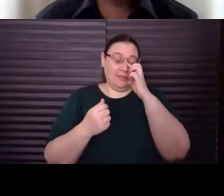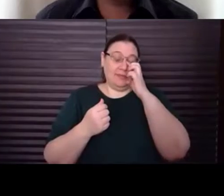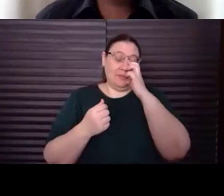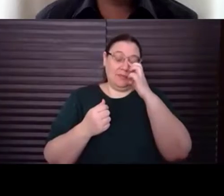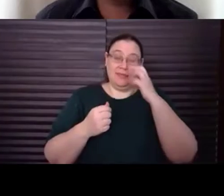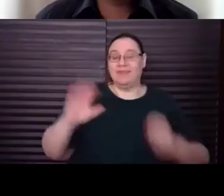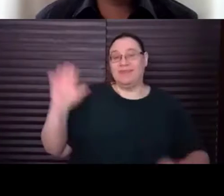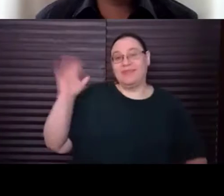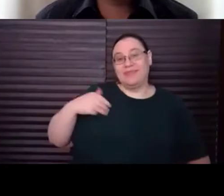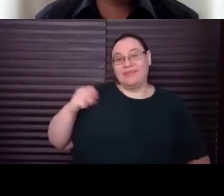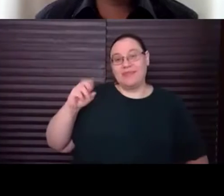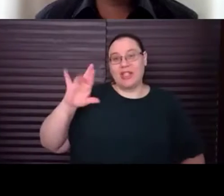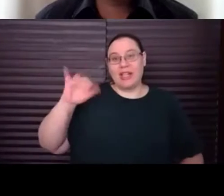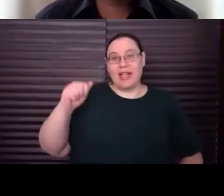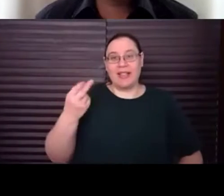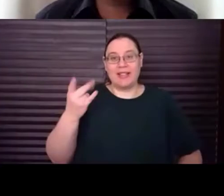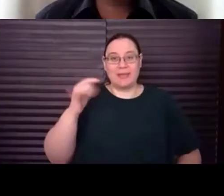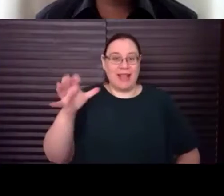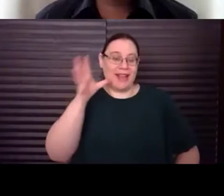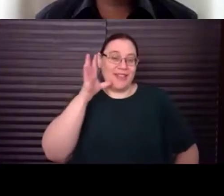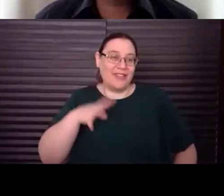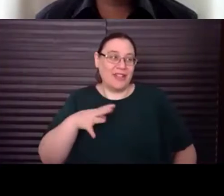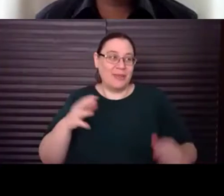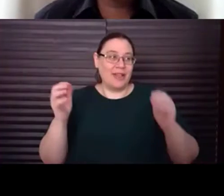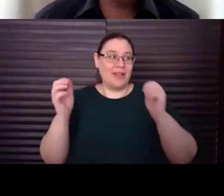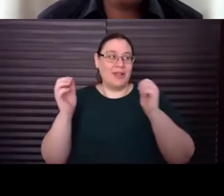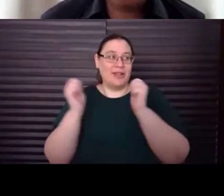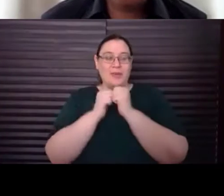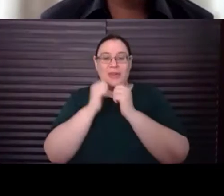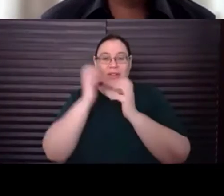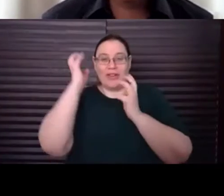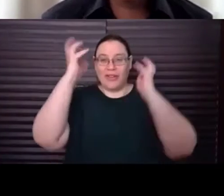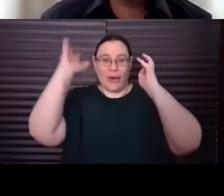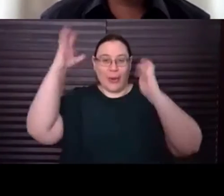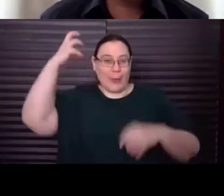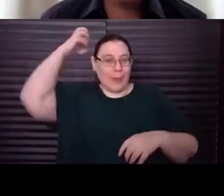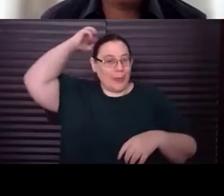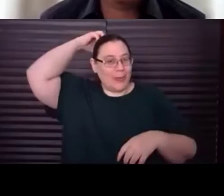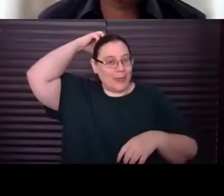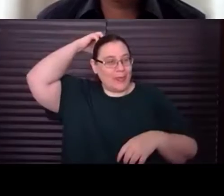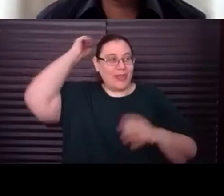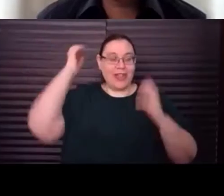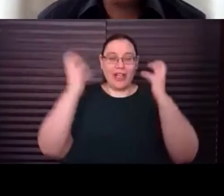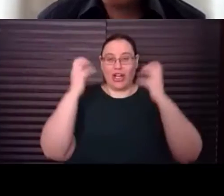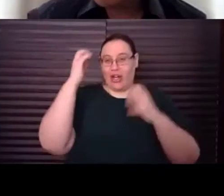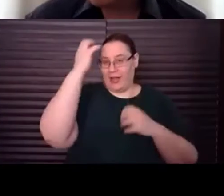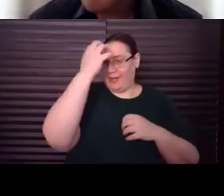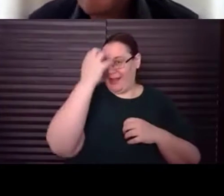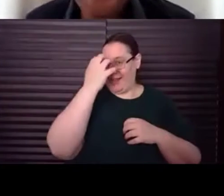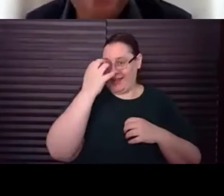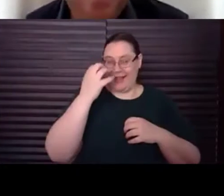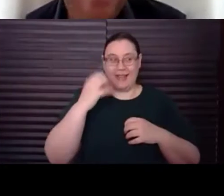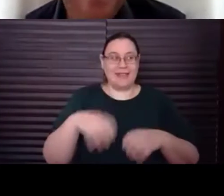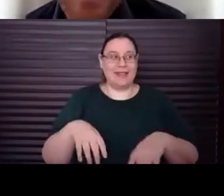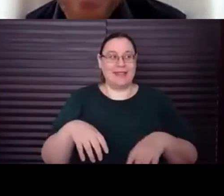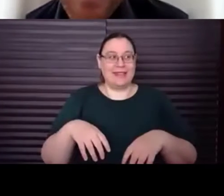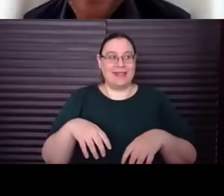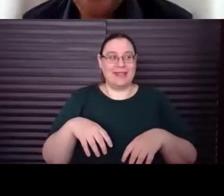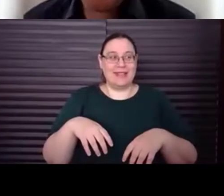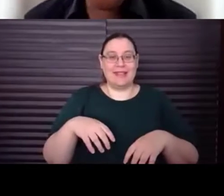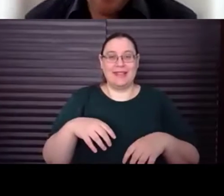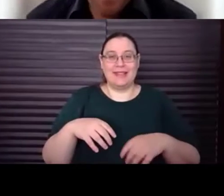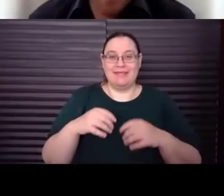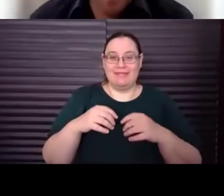Hi, I'm Maria. I'm a Hispanic female with a curly updo and curly bangs, red lipstick and earrings. I'll throw that in